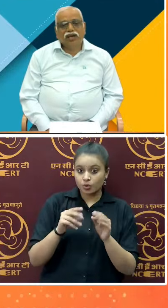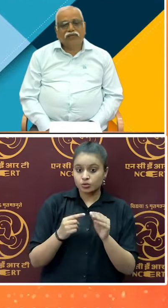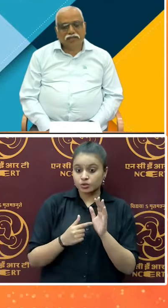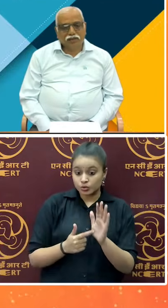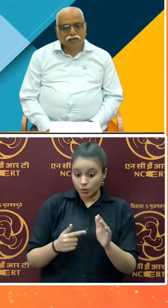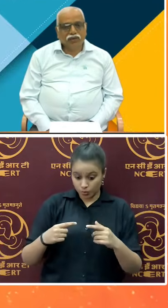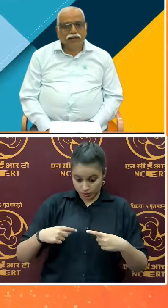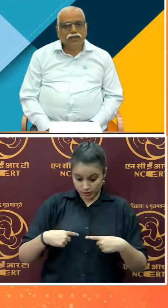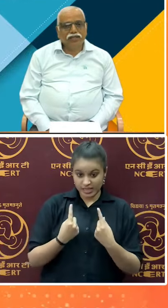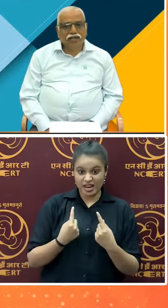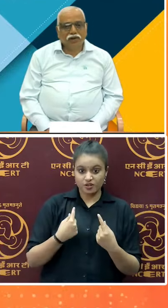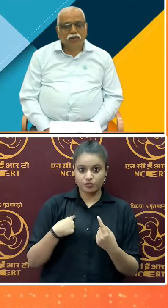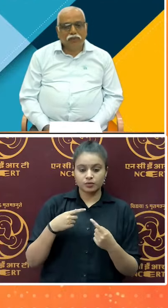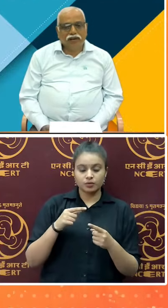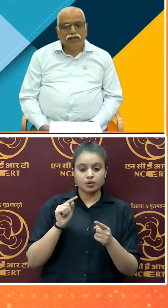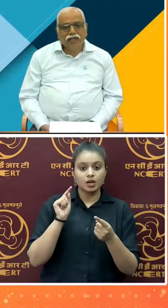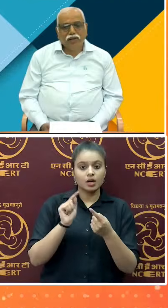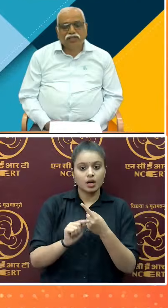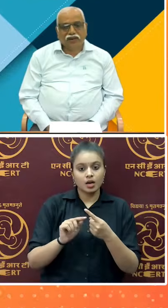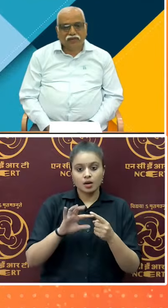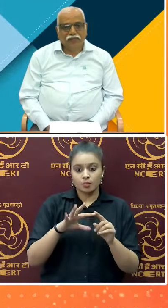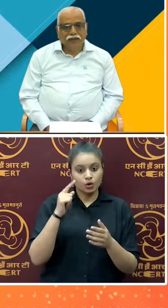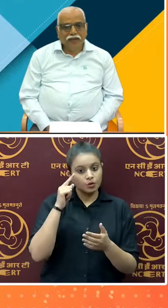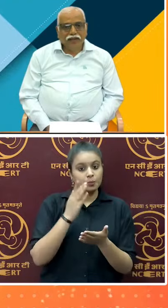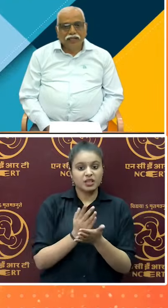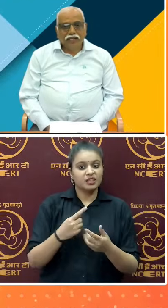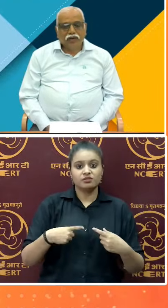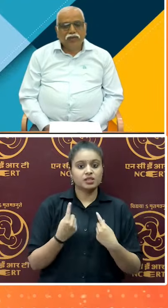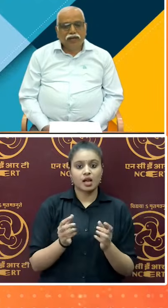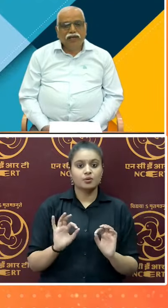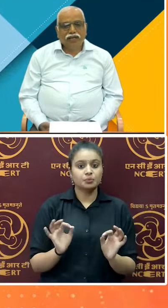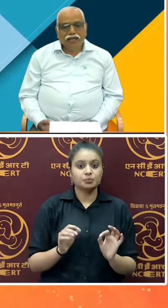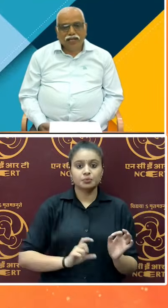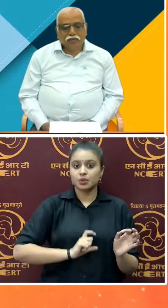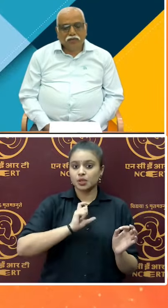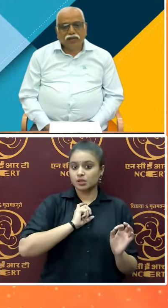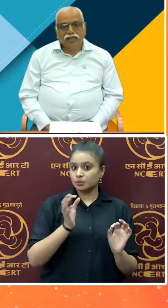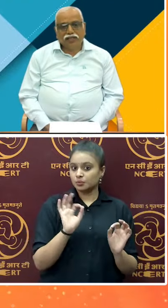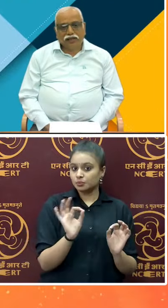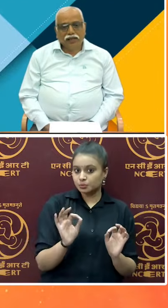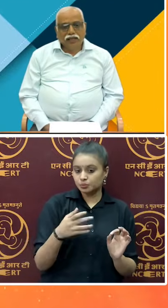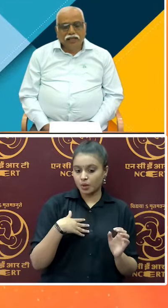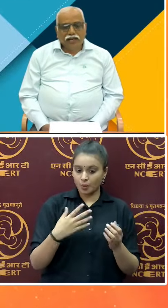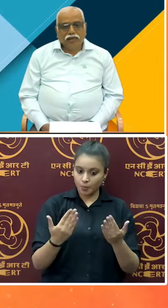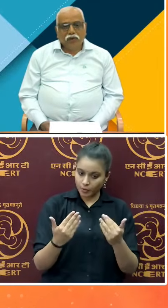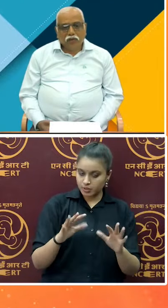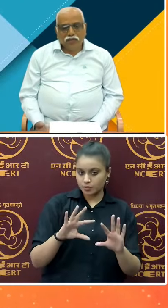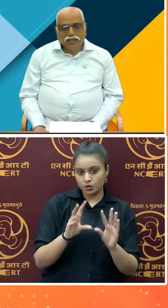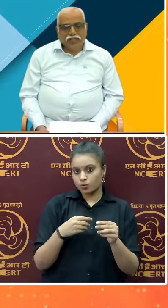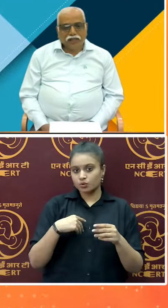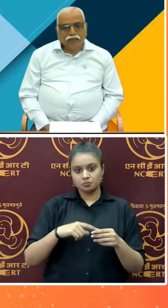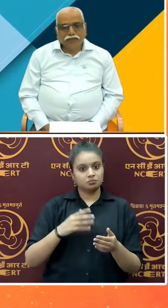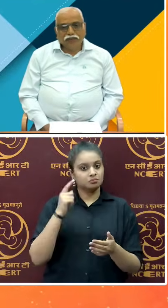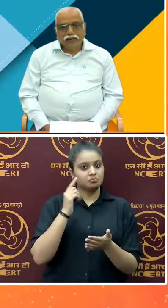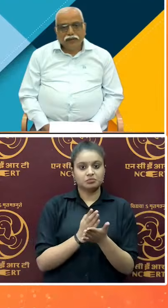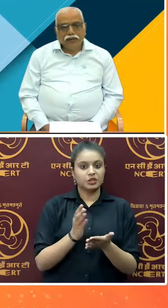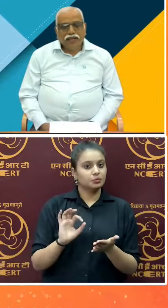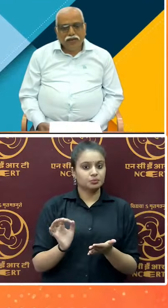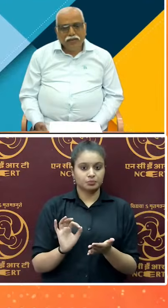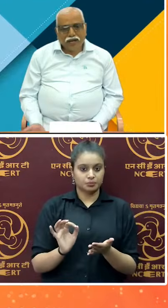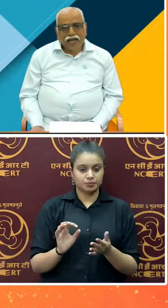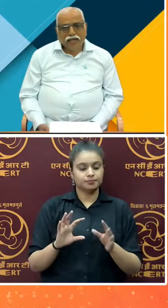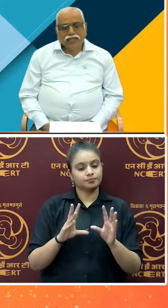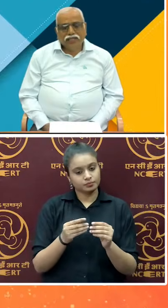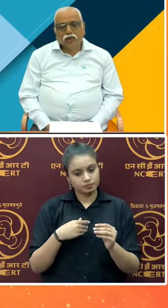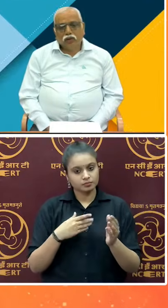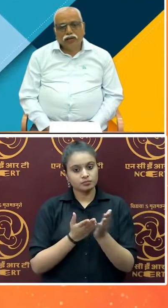own self-esteem. So that means they don't believe in themselves. They don't believe that they have the potential, they have the coping system, they